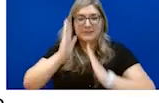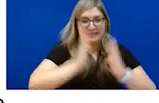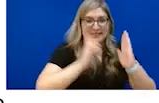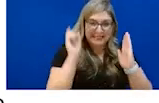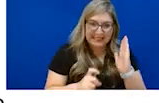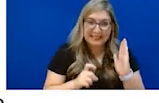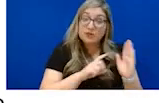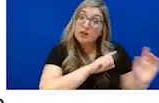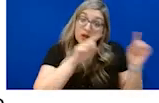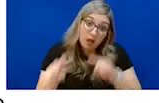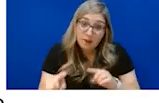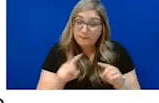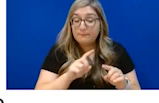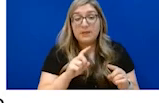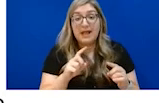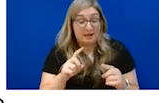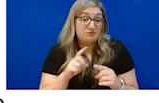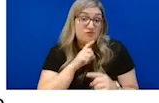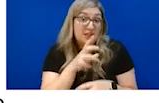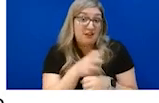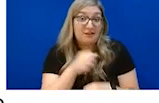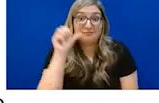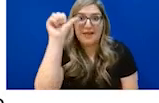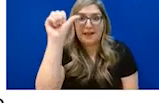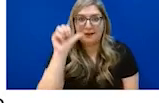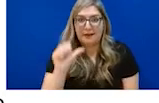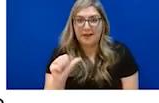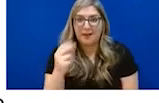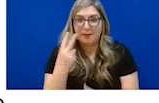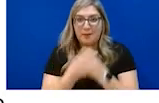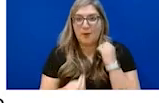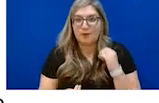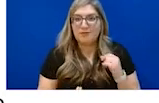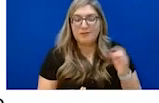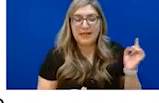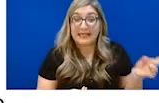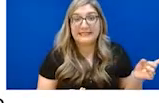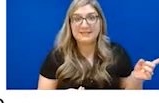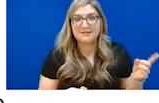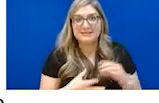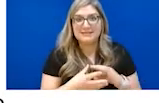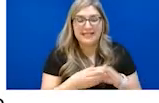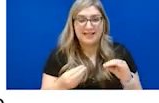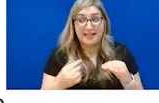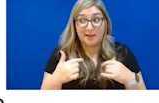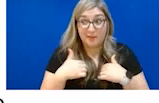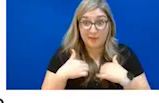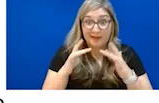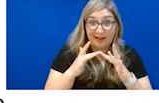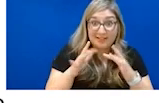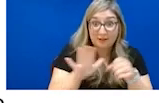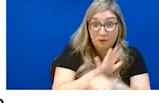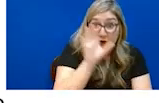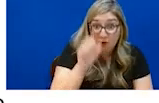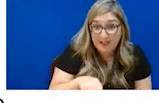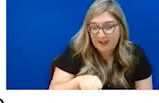classes. He worked really hard and he still said, I couldn't have done this online. But if he had to, he would have had